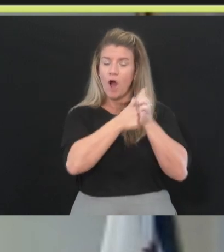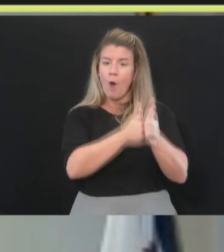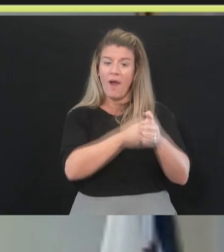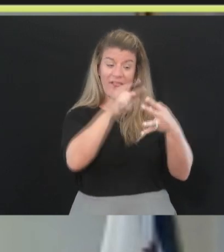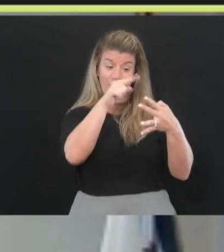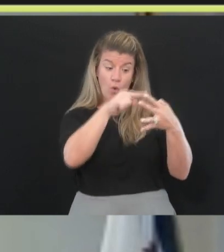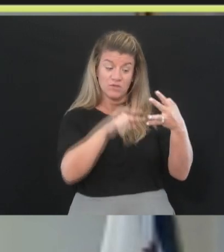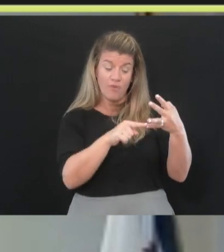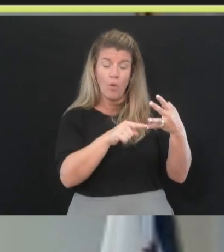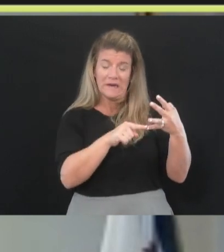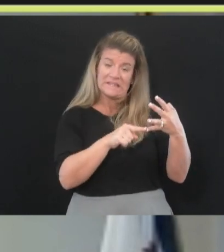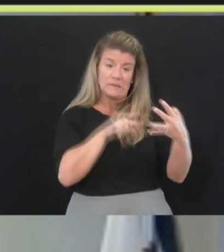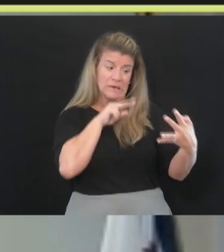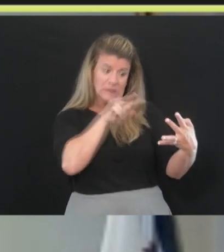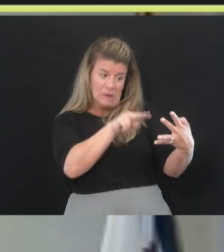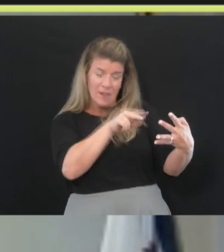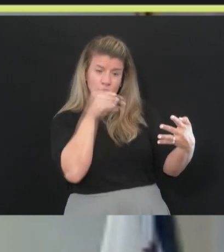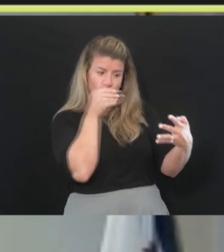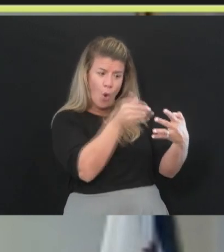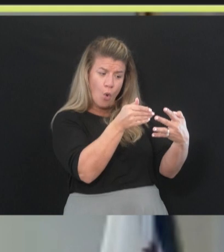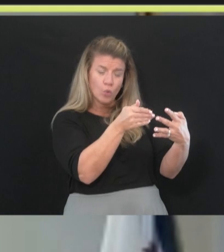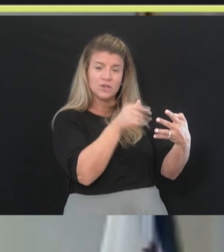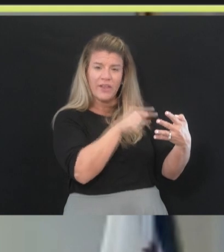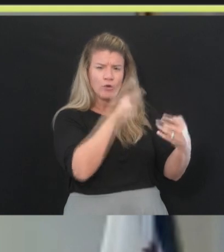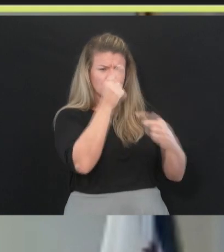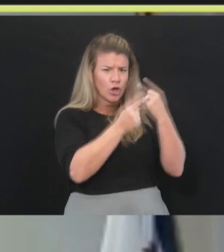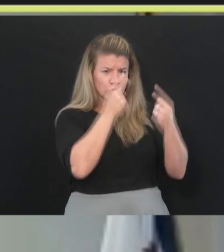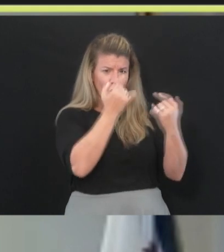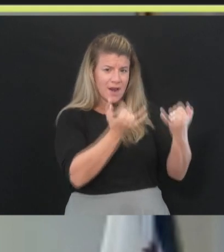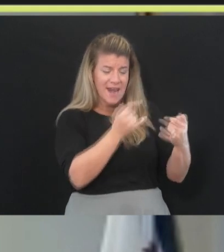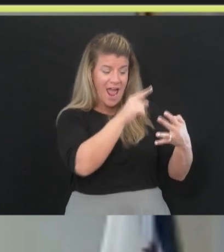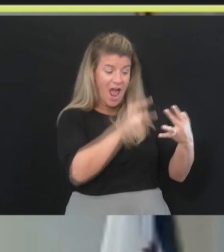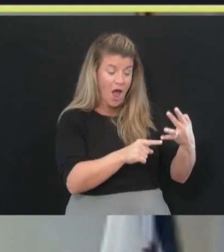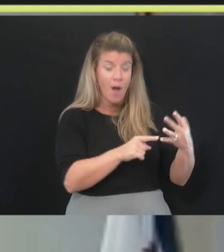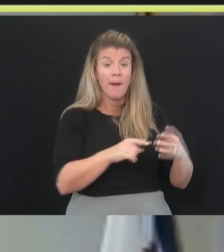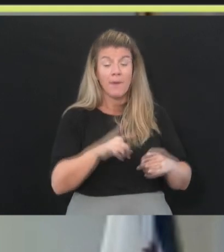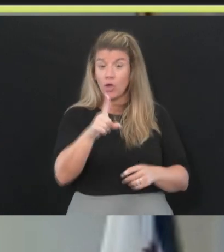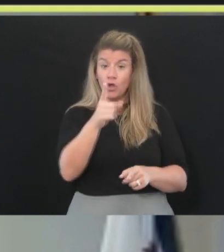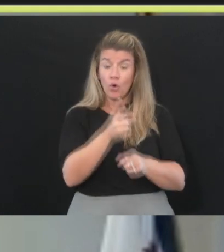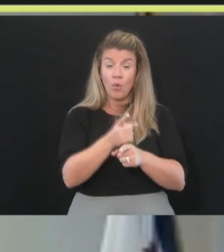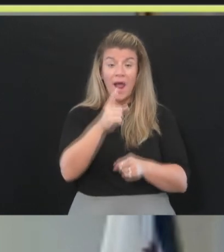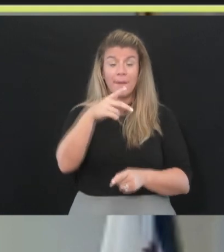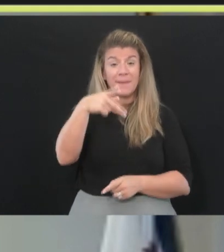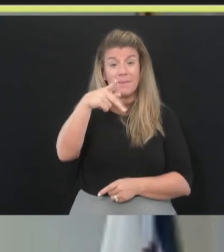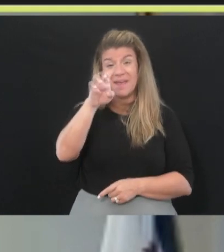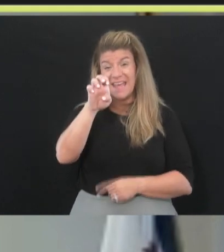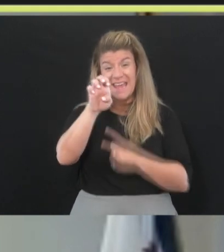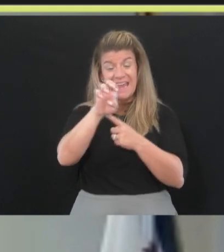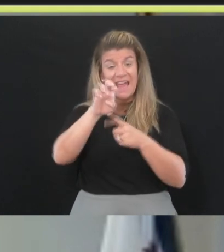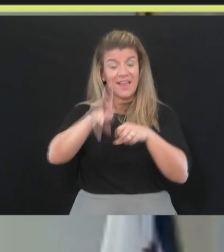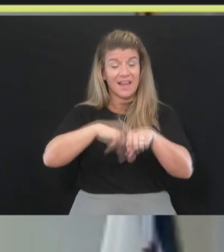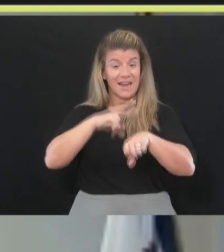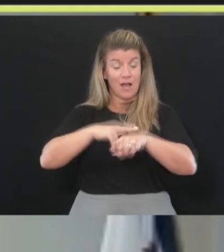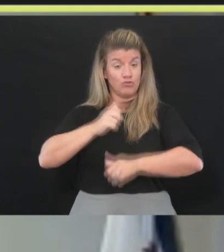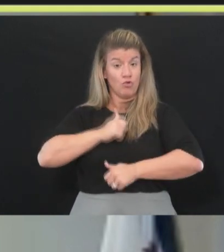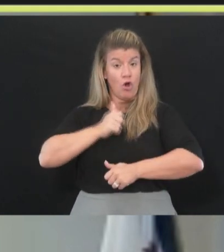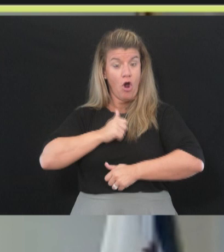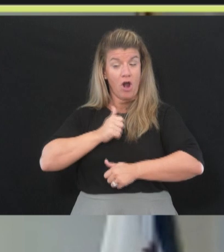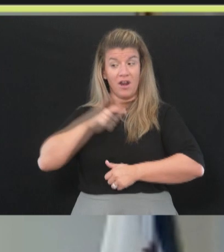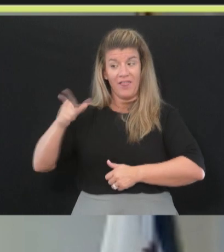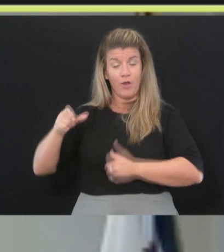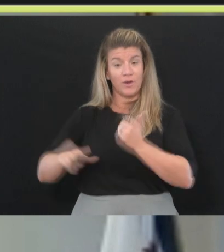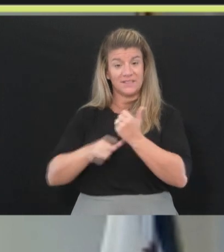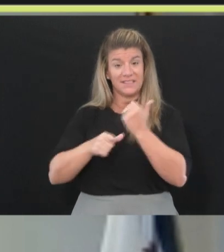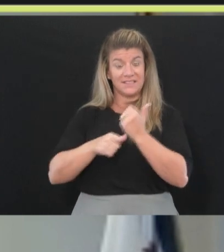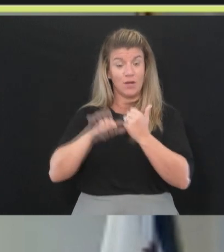most concerned about. Those are great questions. First of all, the PPE, the Guard is assisting with that, and